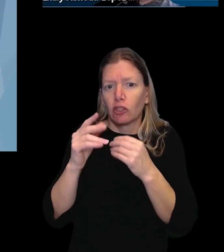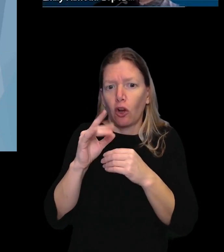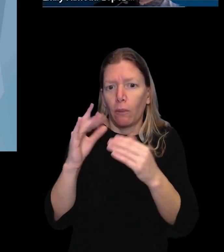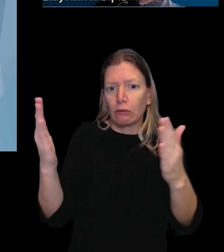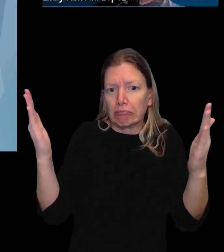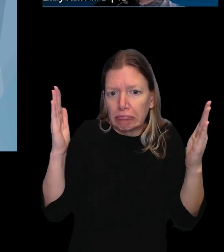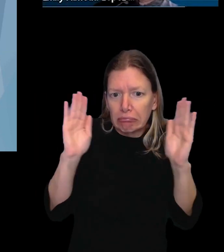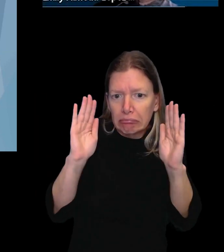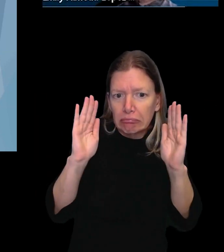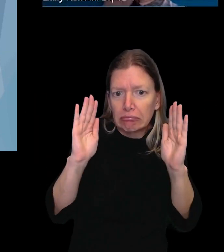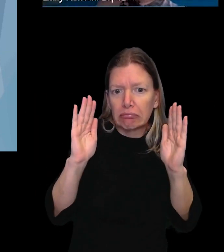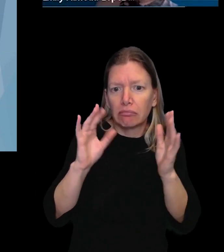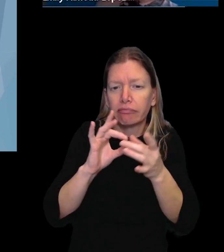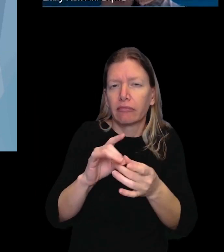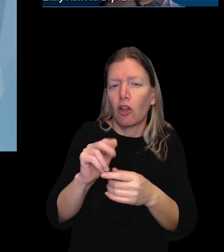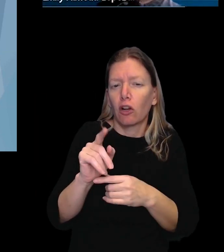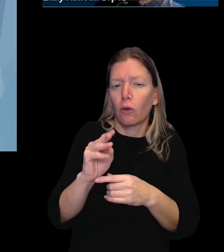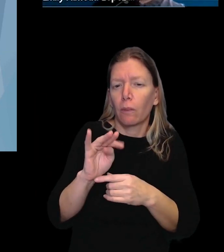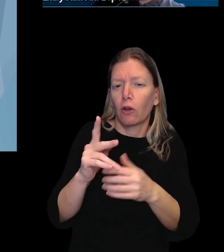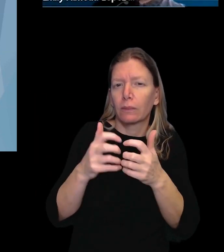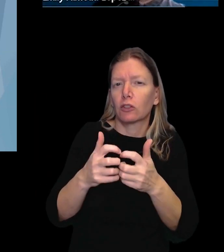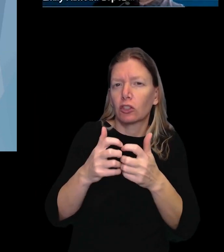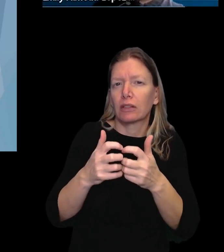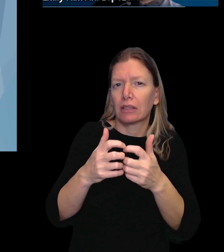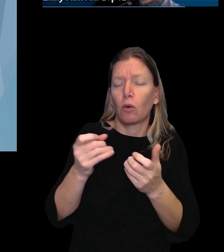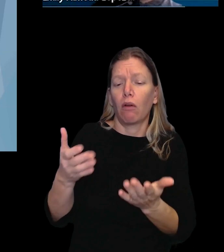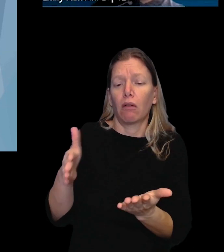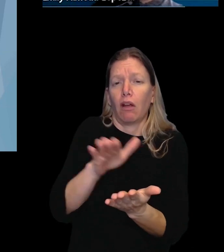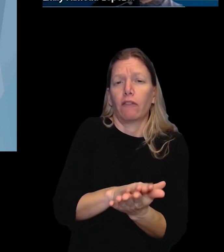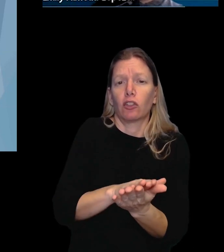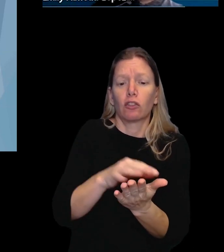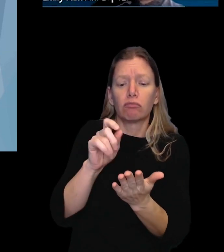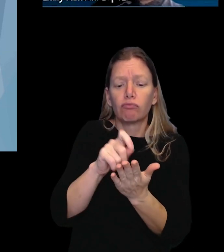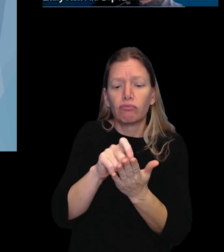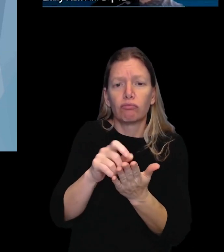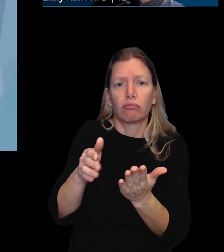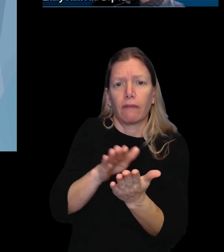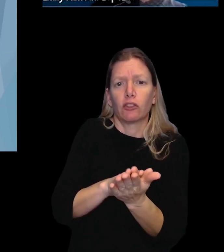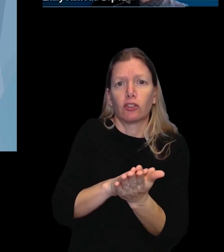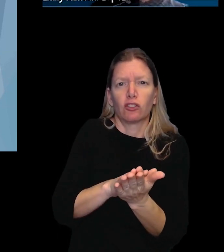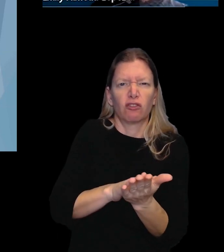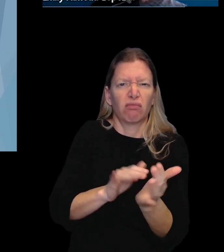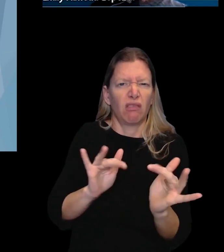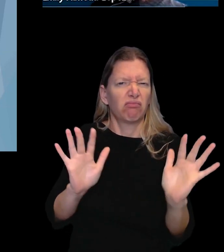comes to using the AutoMark machine or covering up ballots.